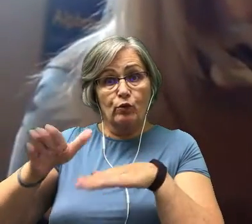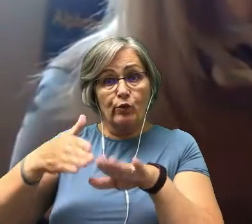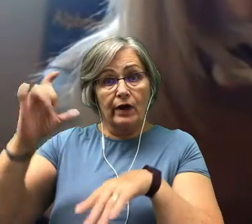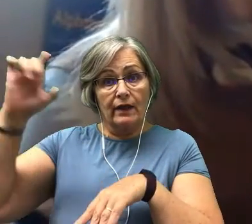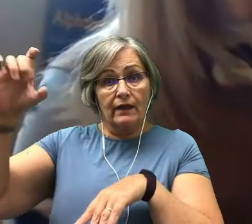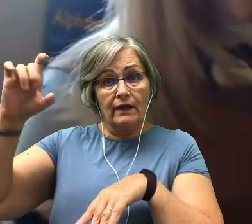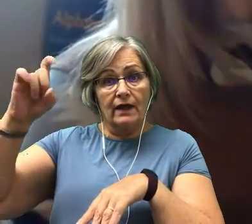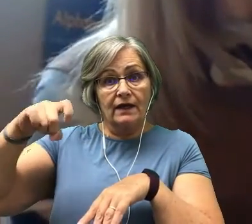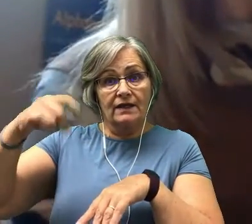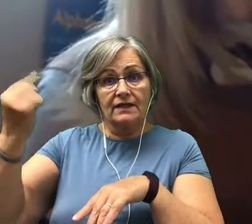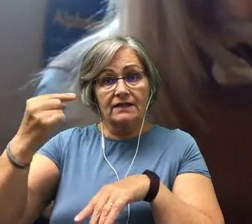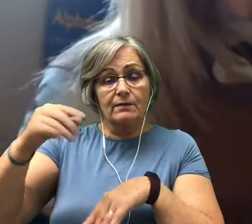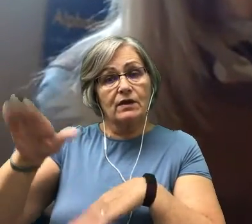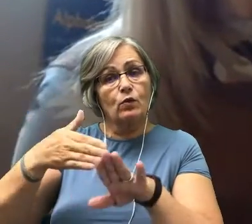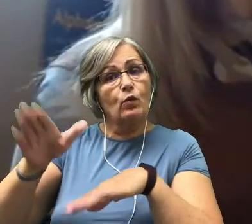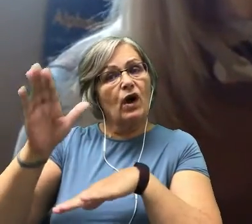on.